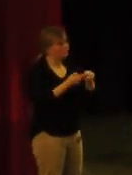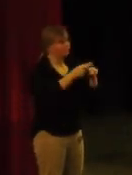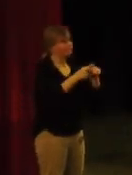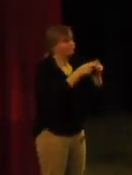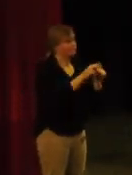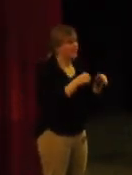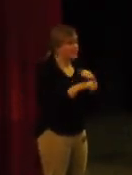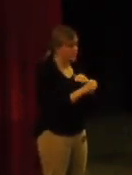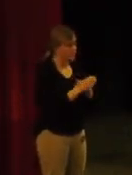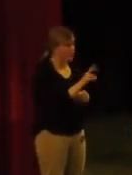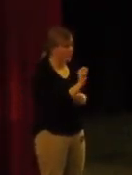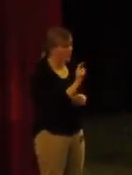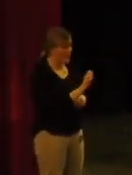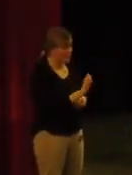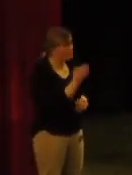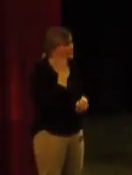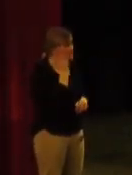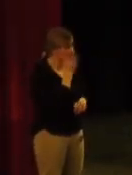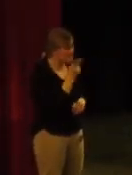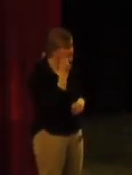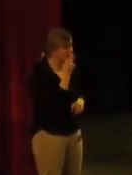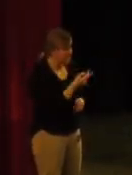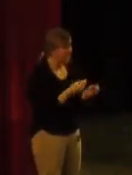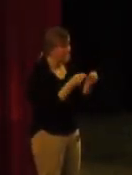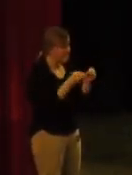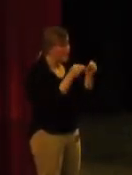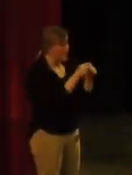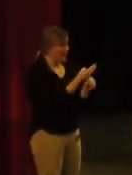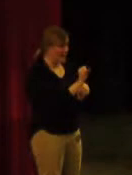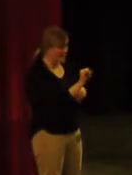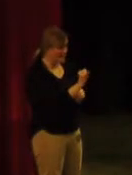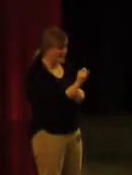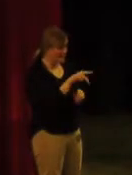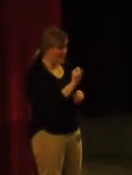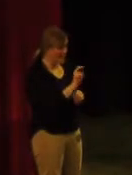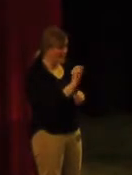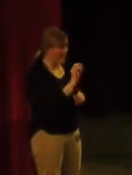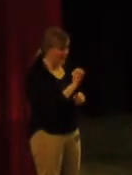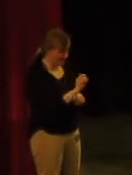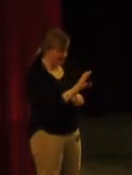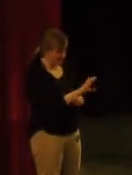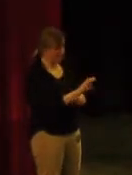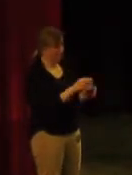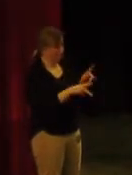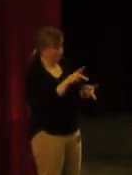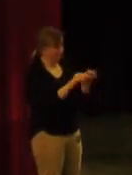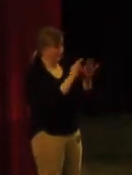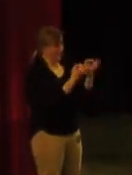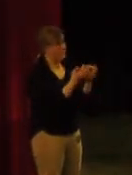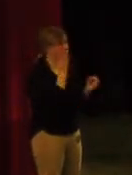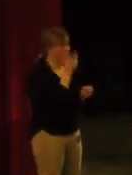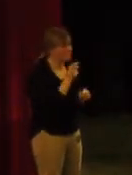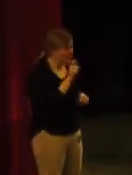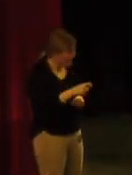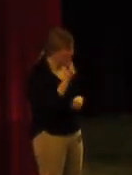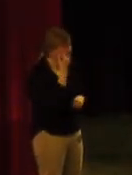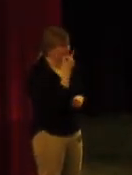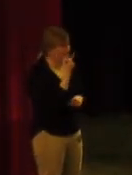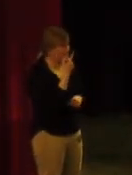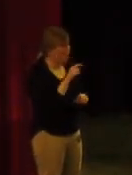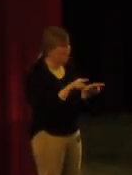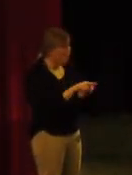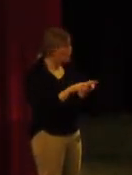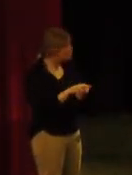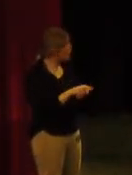see more and more Hispanic families and children, and so it's going to be more of something we have to understand. It's also a matter of